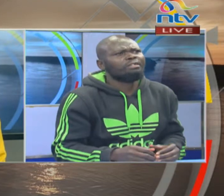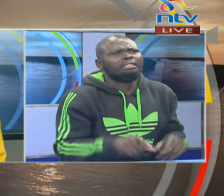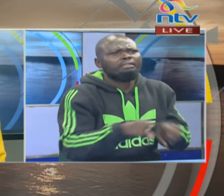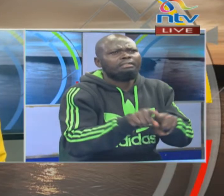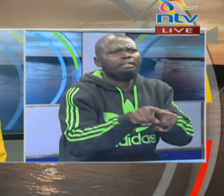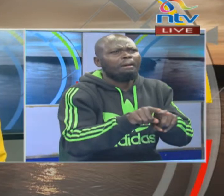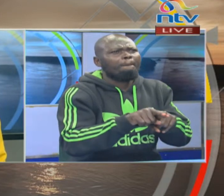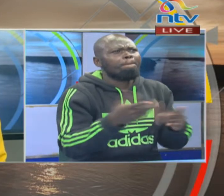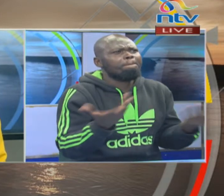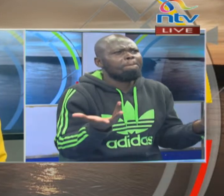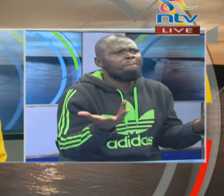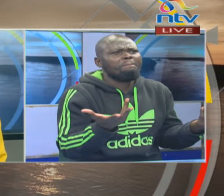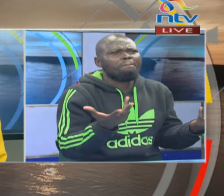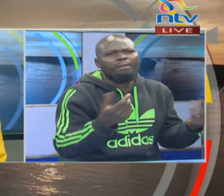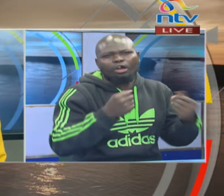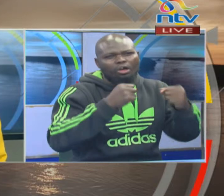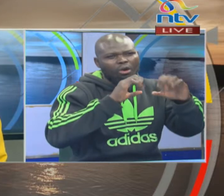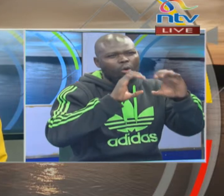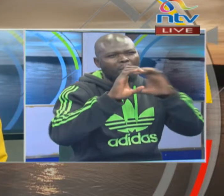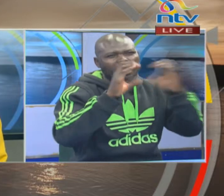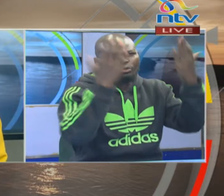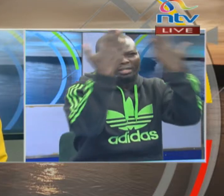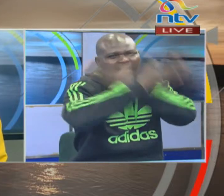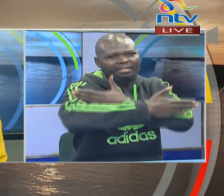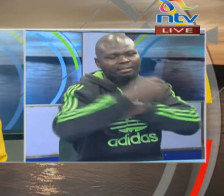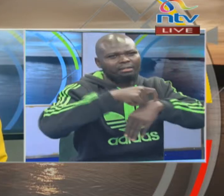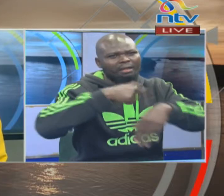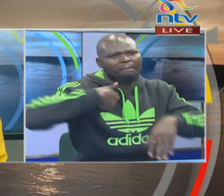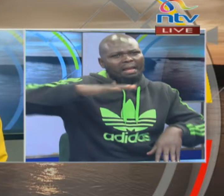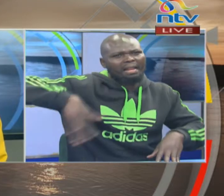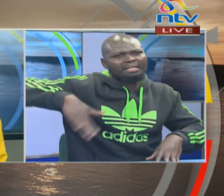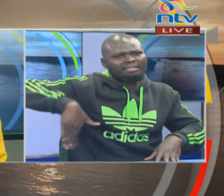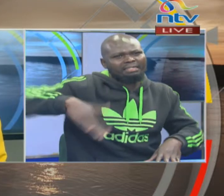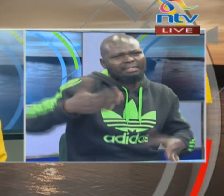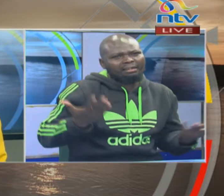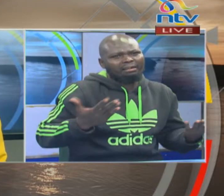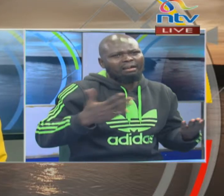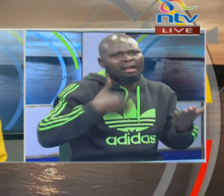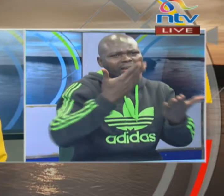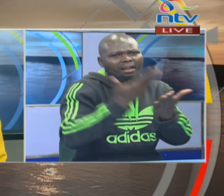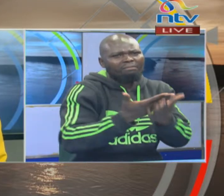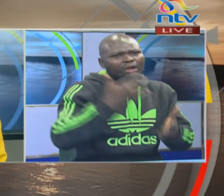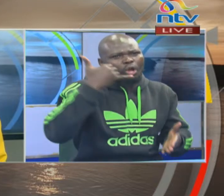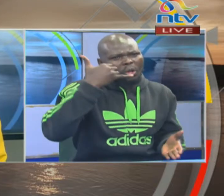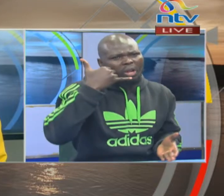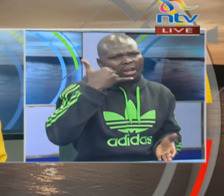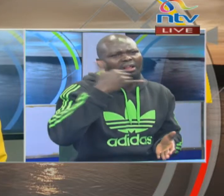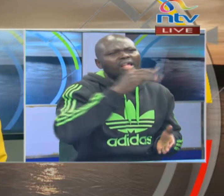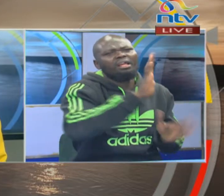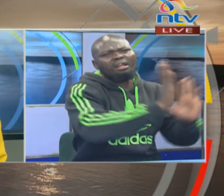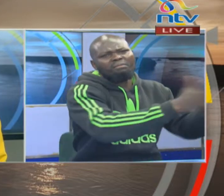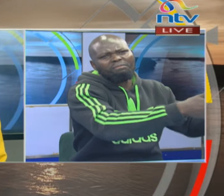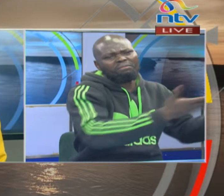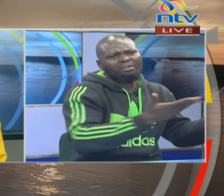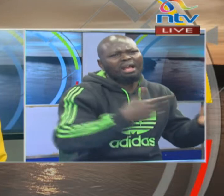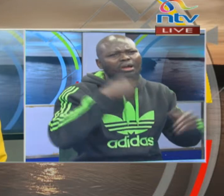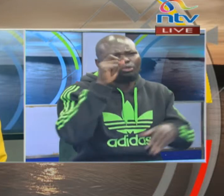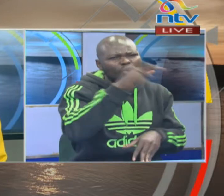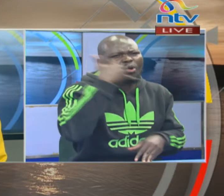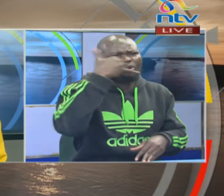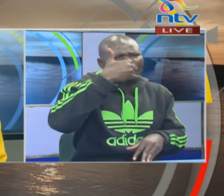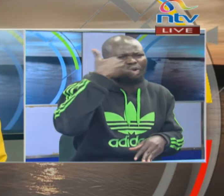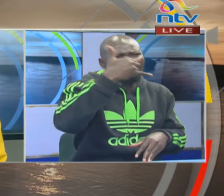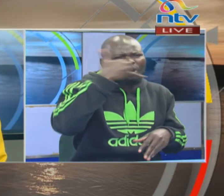Yeah, we try to learn from our mistakes. We have challenges, communications at night, you